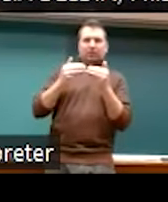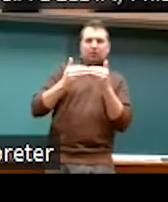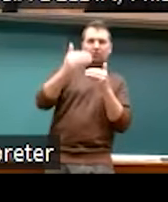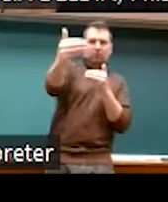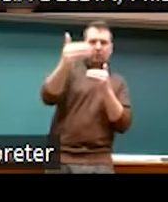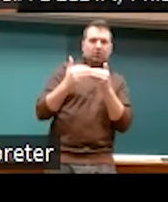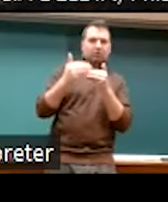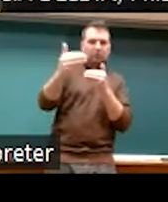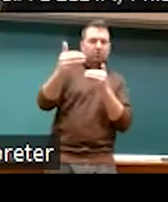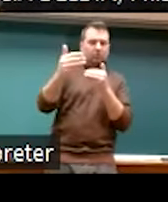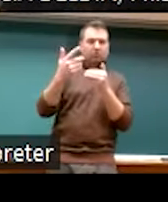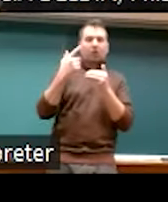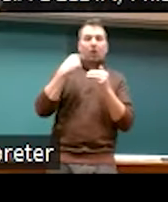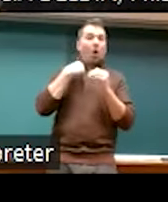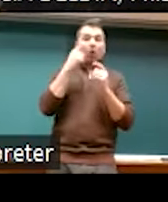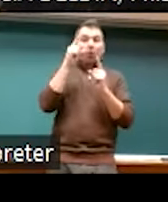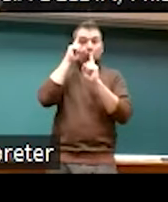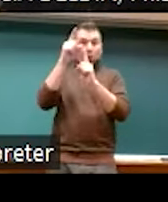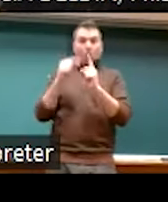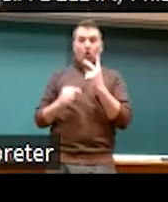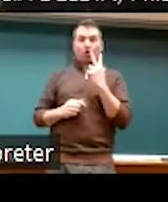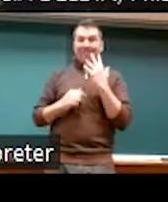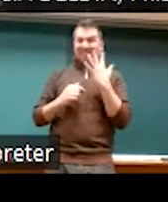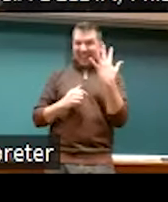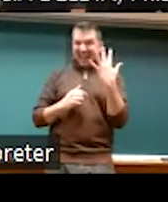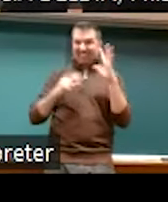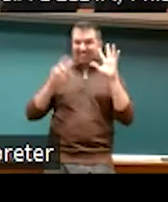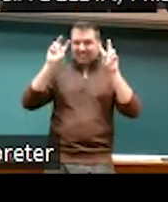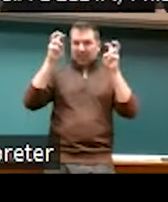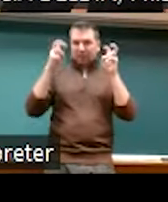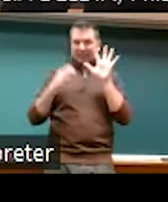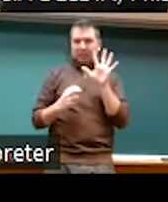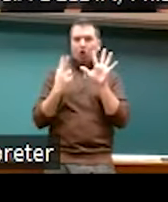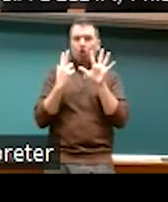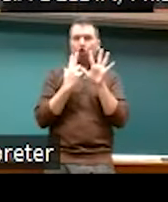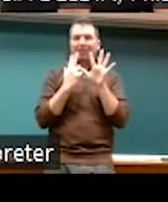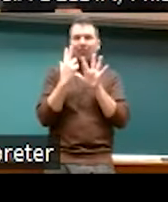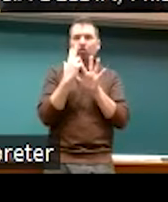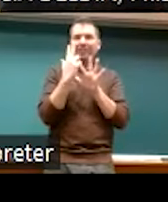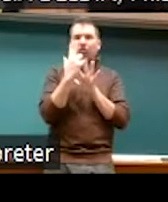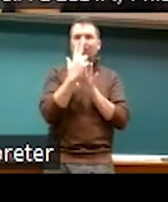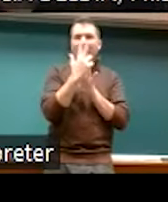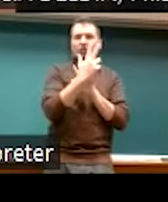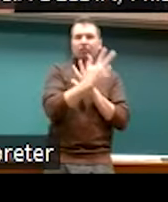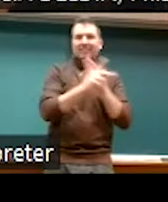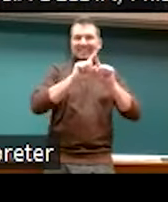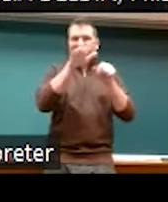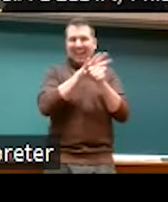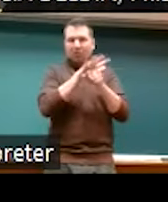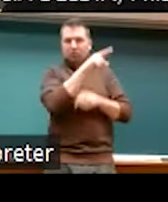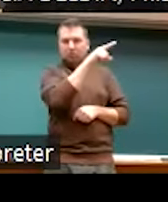it was, I wanted 3 meetings in each of these 5 topic areas. I wanted biological, cognitive, emotional, behavior, and